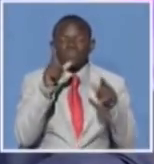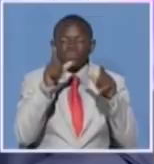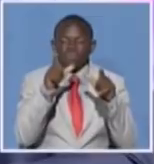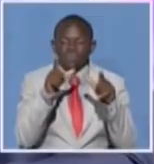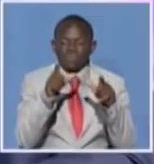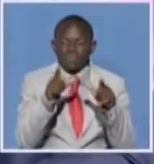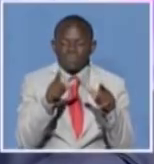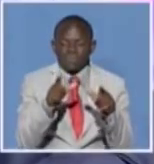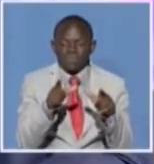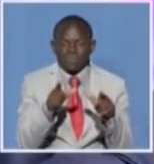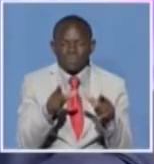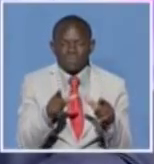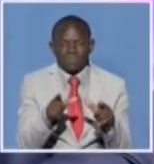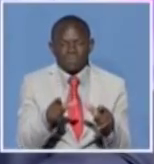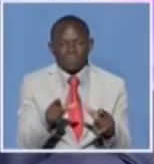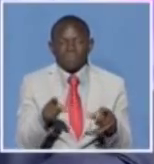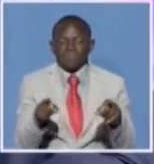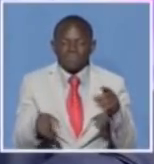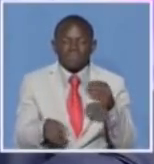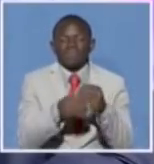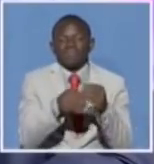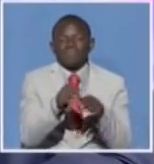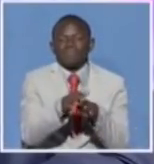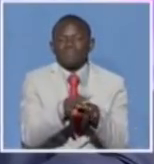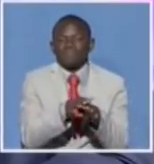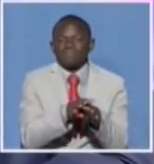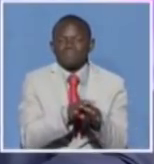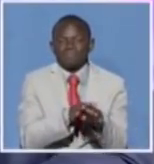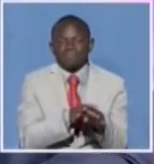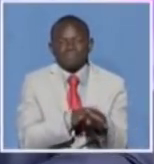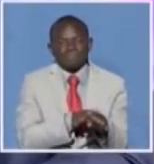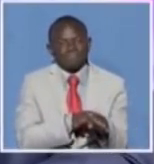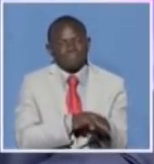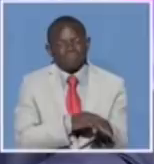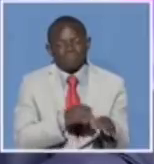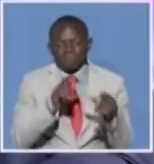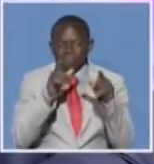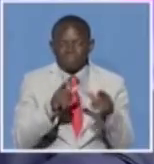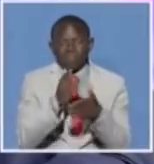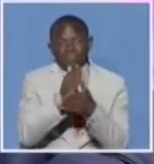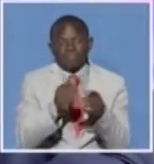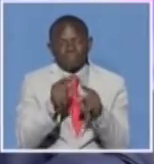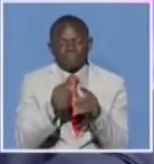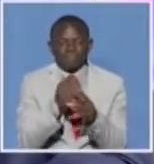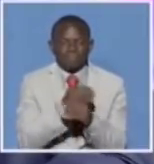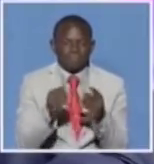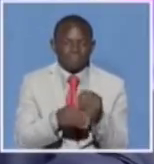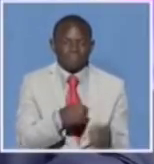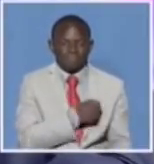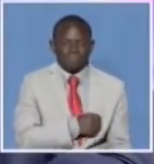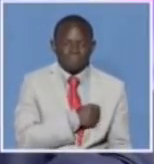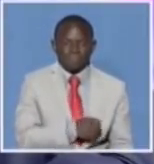approach, because we had about 4 phases in which we were implementing this. In the same way, we endeavored as a ministry to